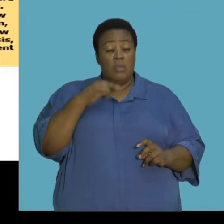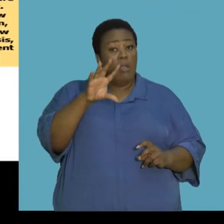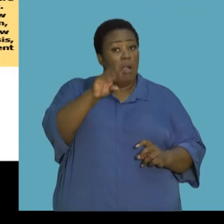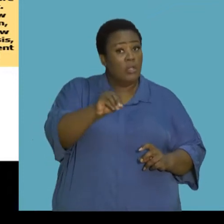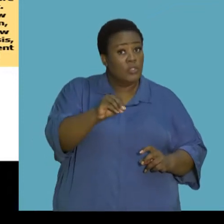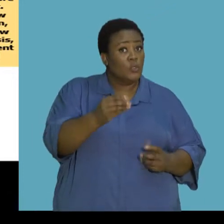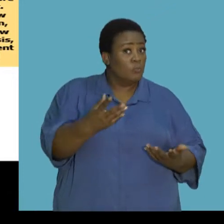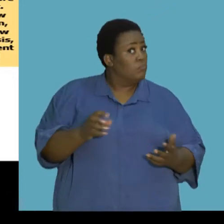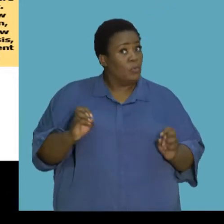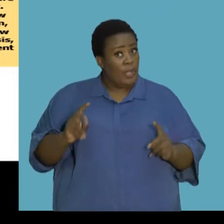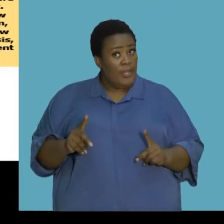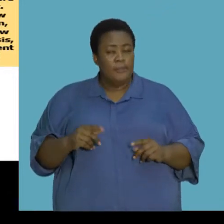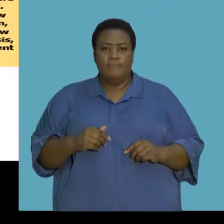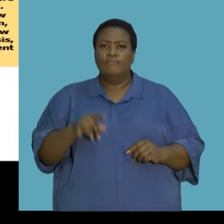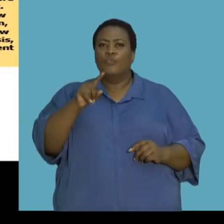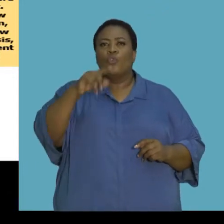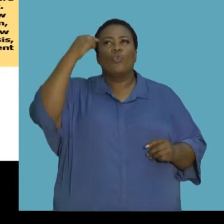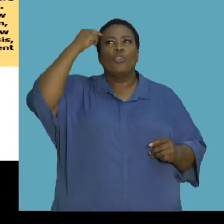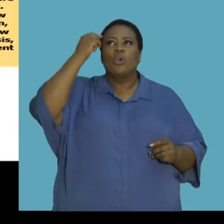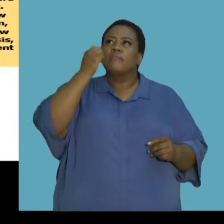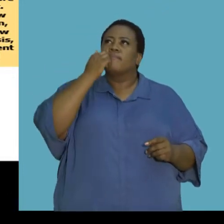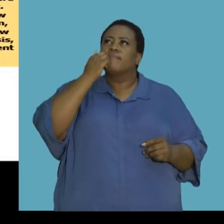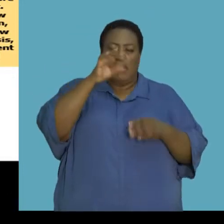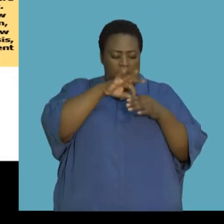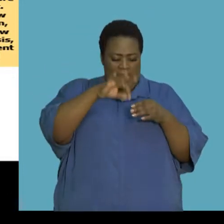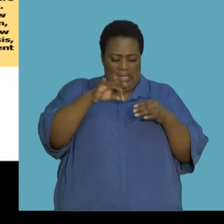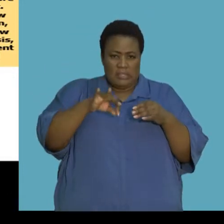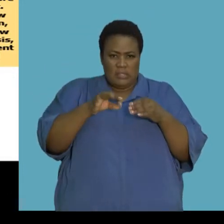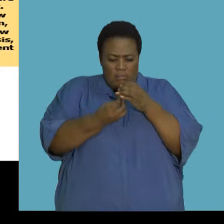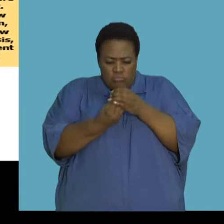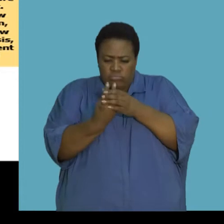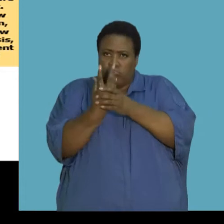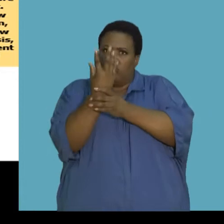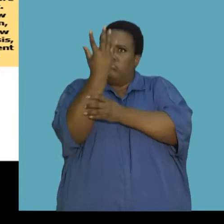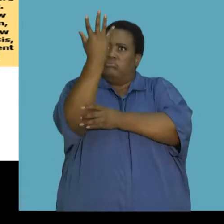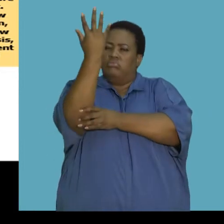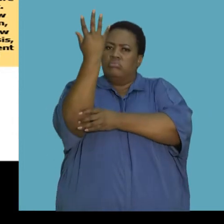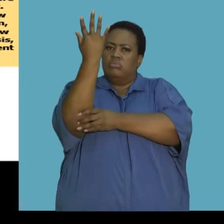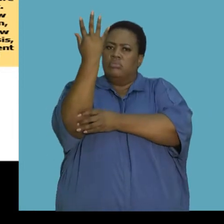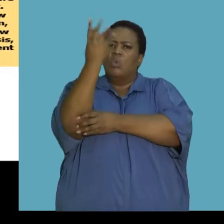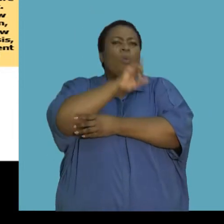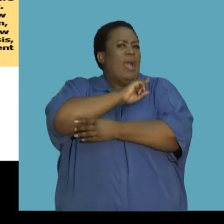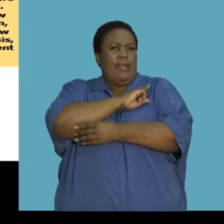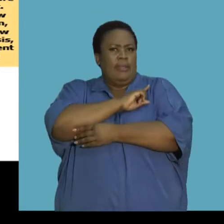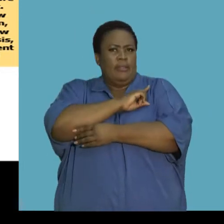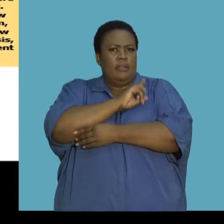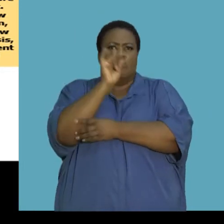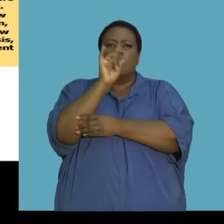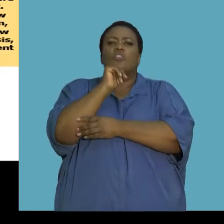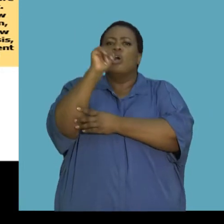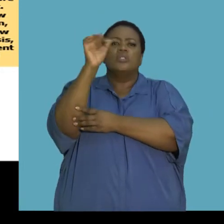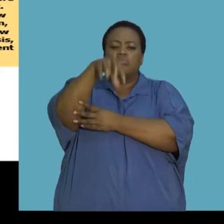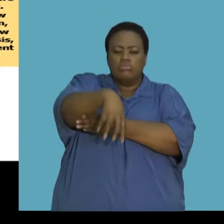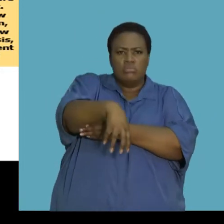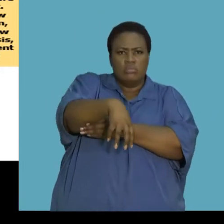I've asked you, okay, have you ever thought about why do plants grow upwards? And that's a question that I've asked. And often you end